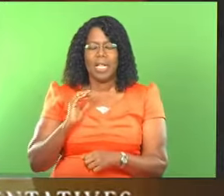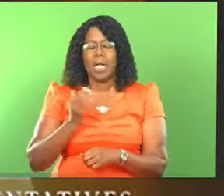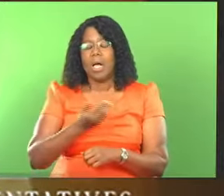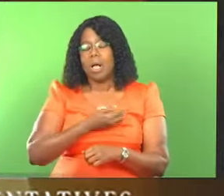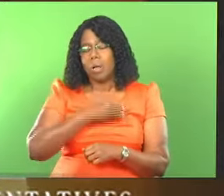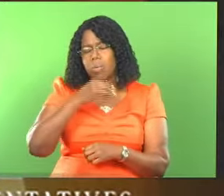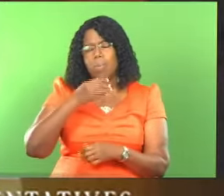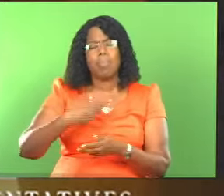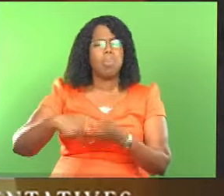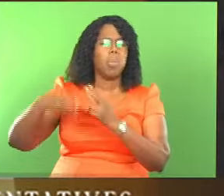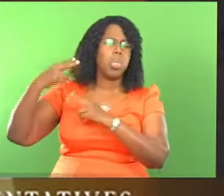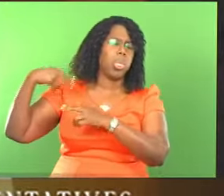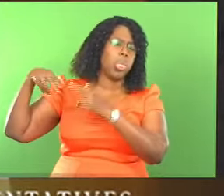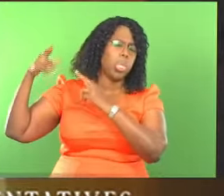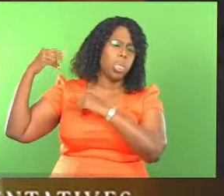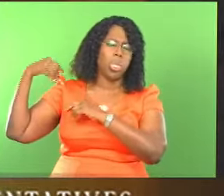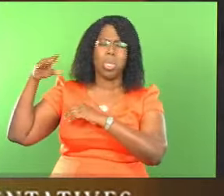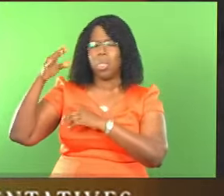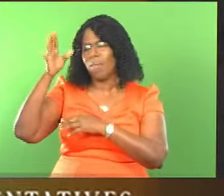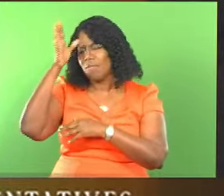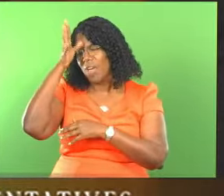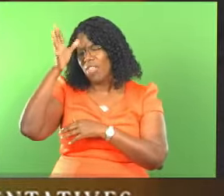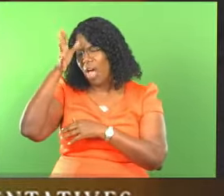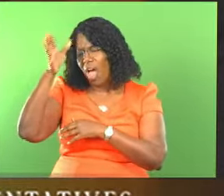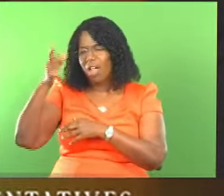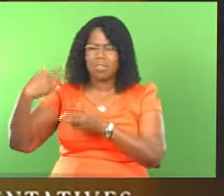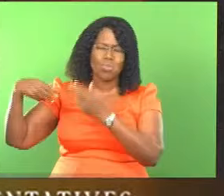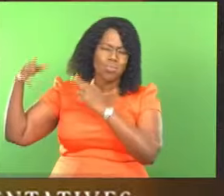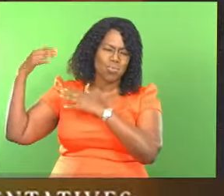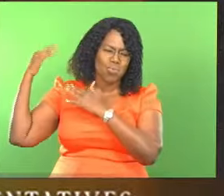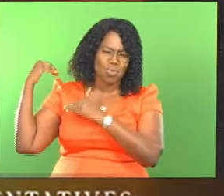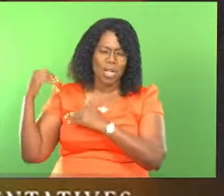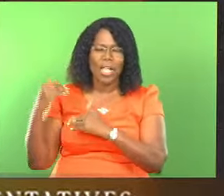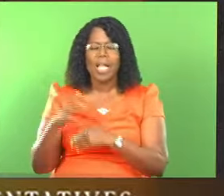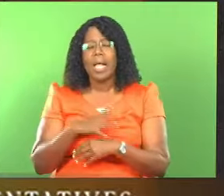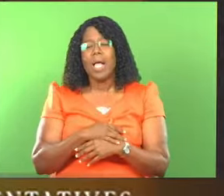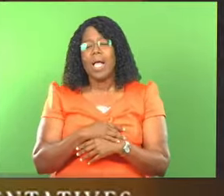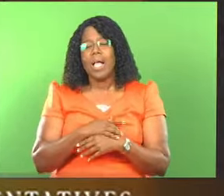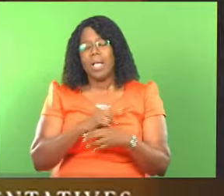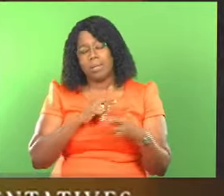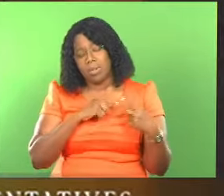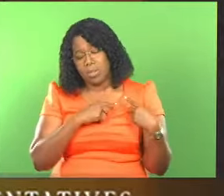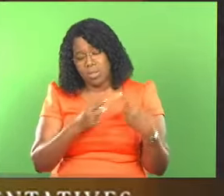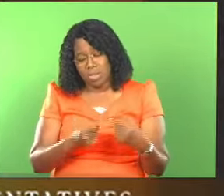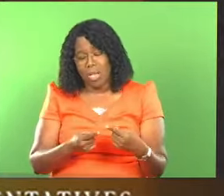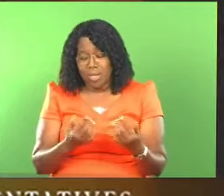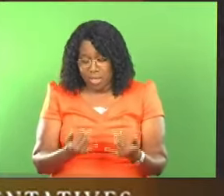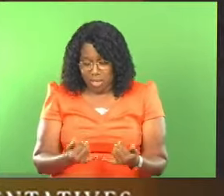sacrificed, and had dreams of better lives for future